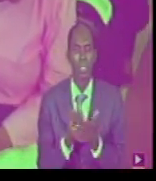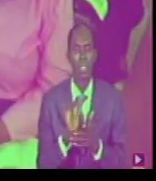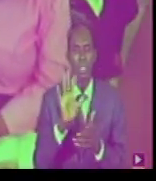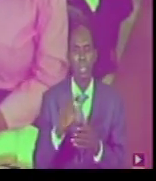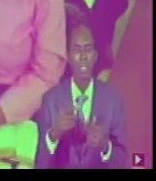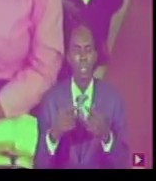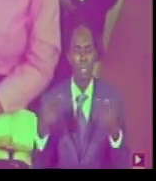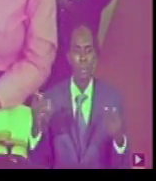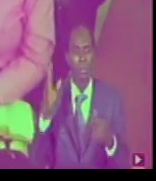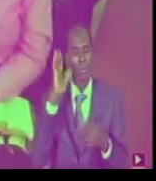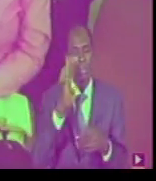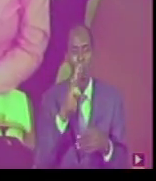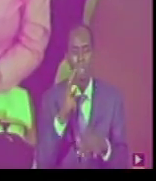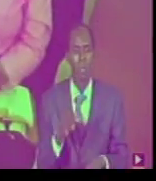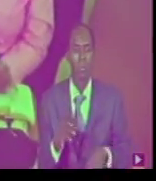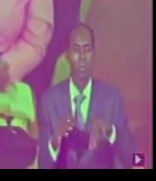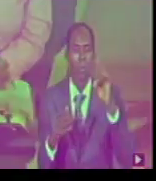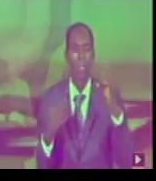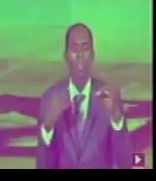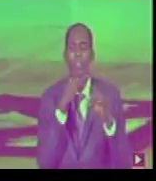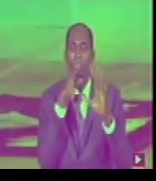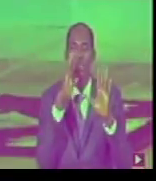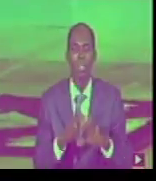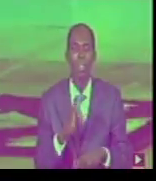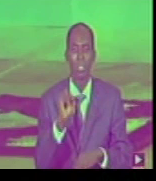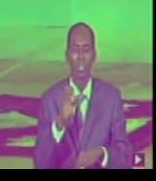found liars unto thee.